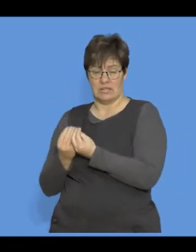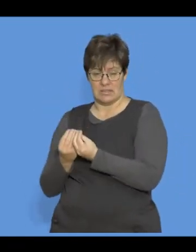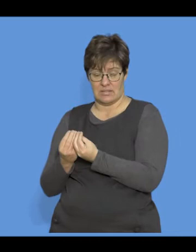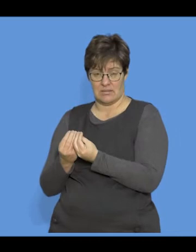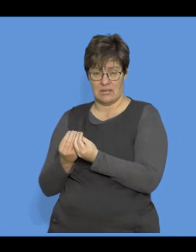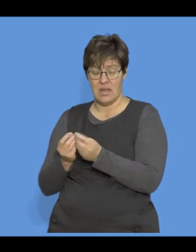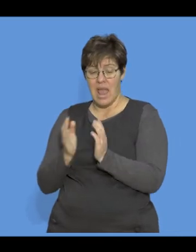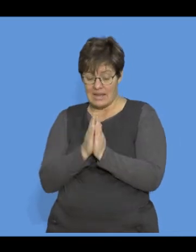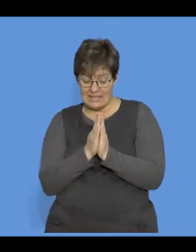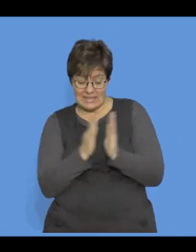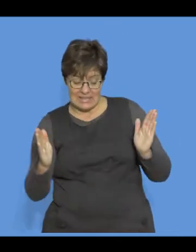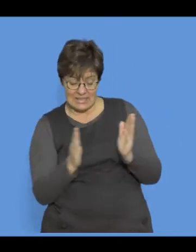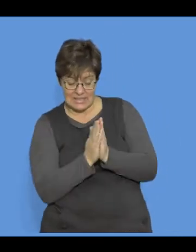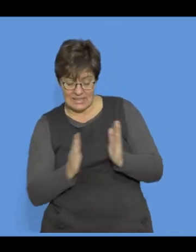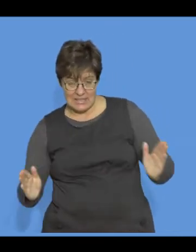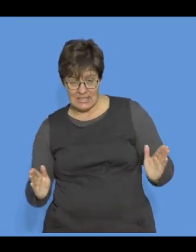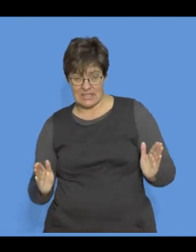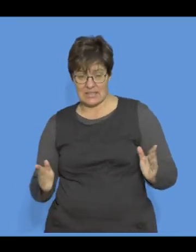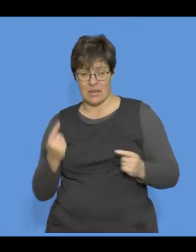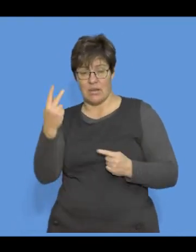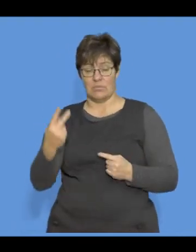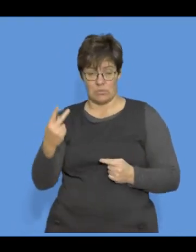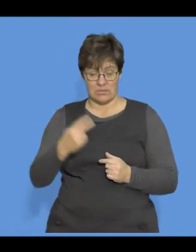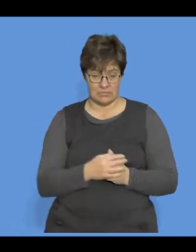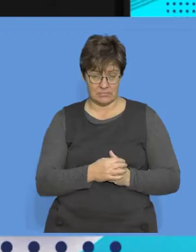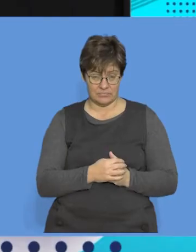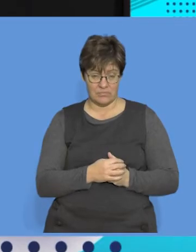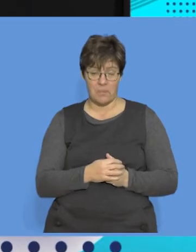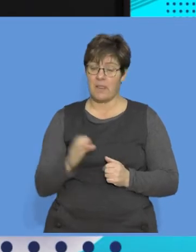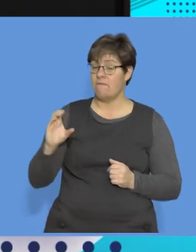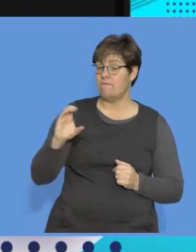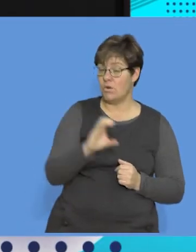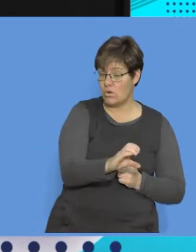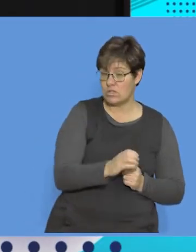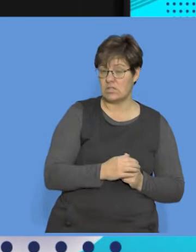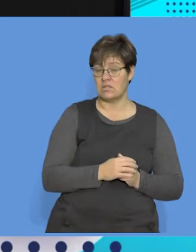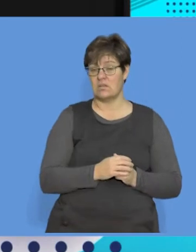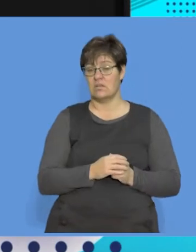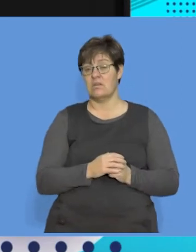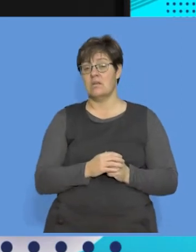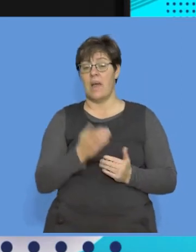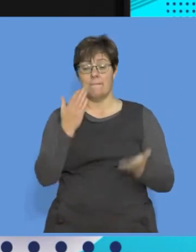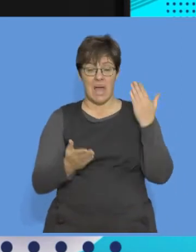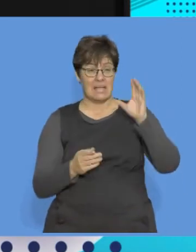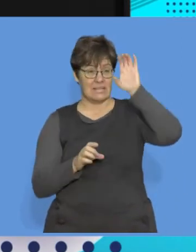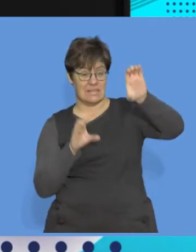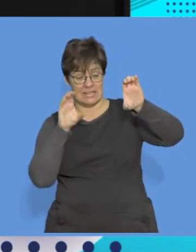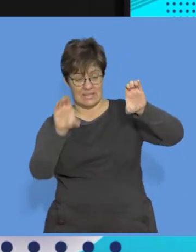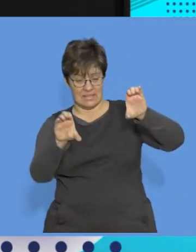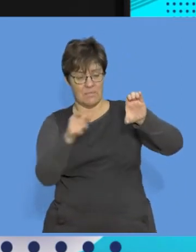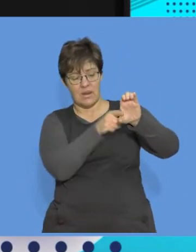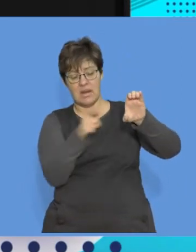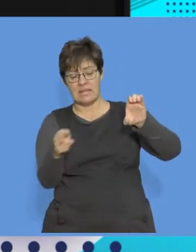distance between them? So immediately I see this. I've got force, the mass of 2 objects, and the distance between them.